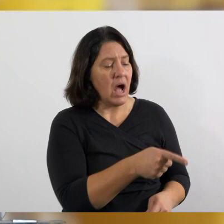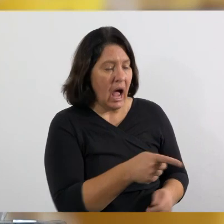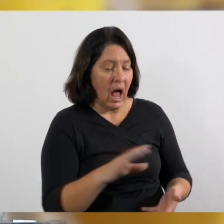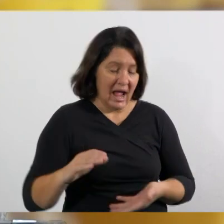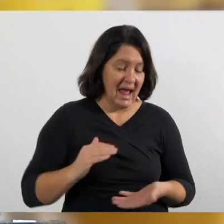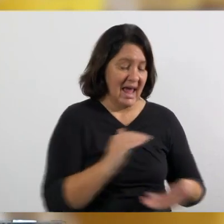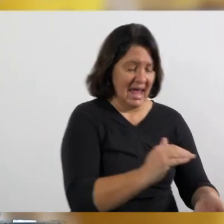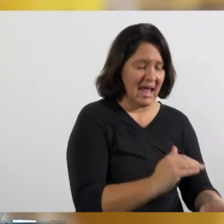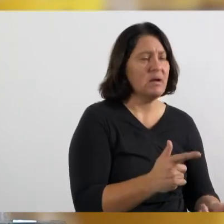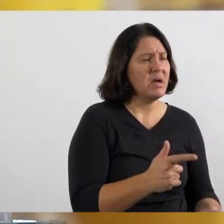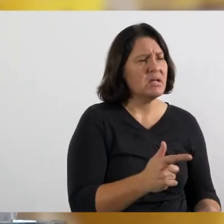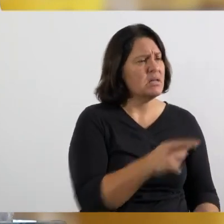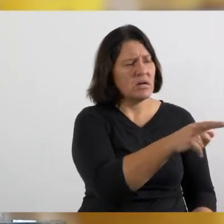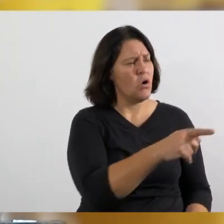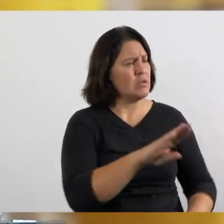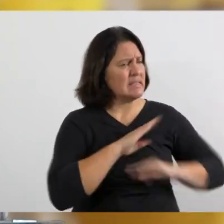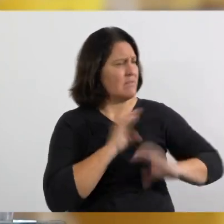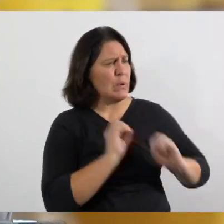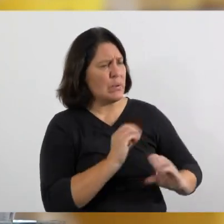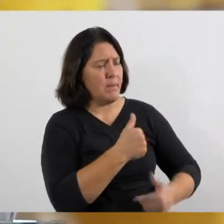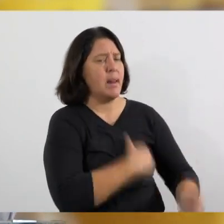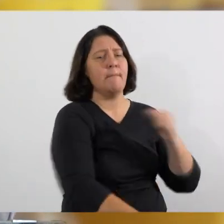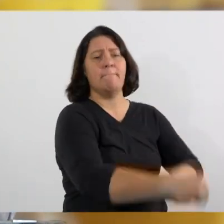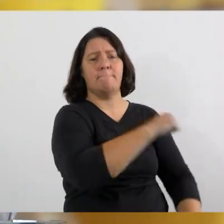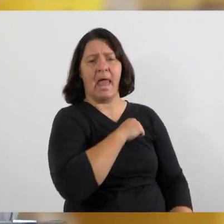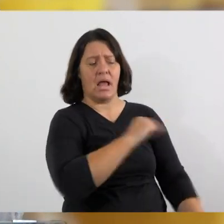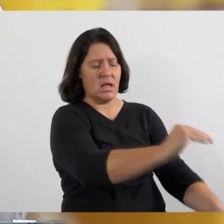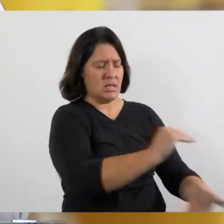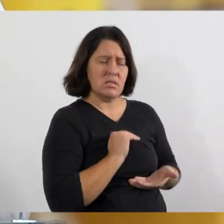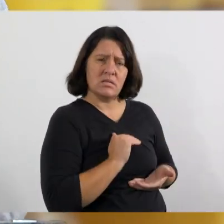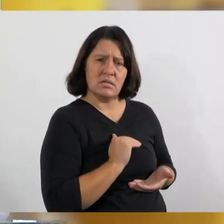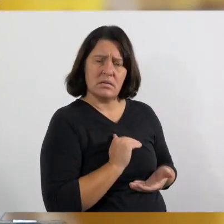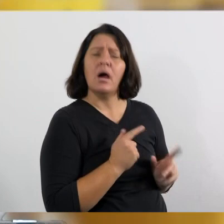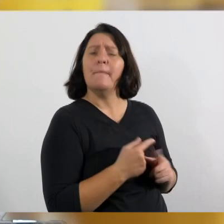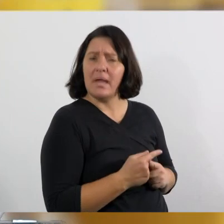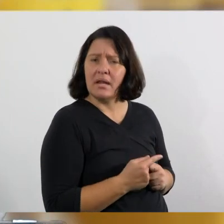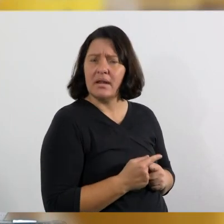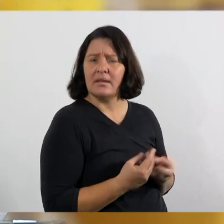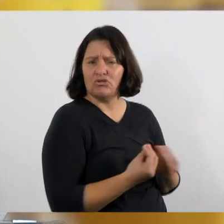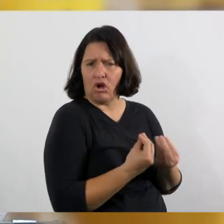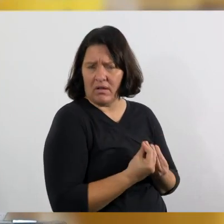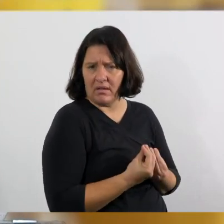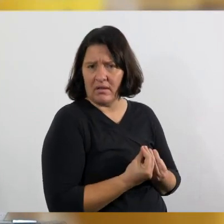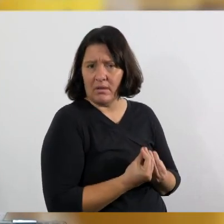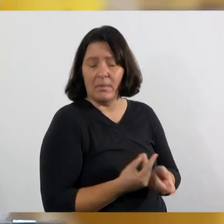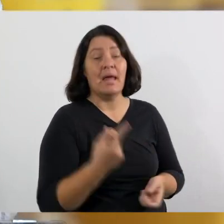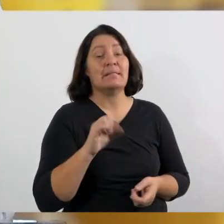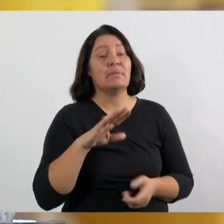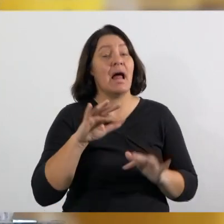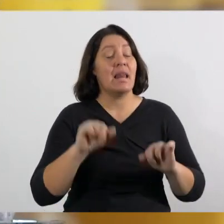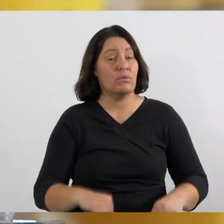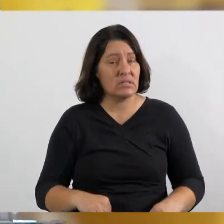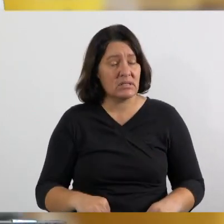not satisfied with the quality. Therefore, they returned the goods to us. We are now talking debtors allowances. Now, in